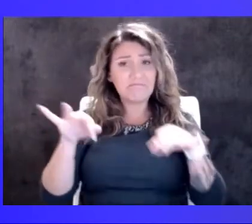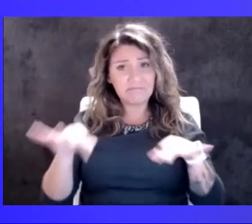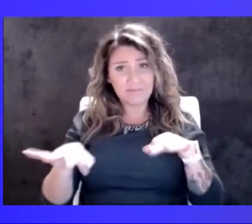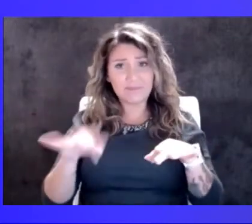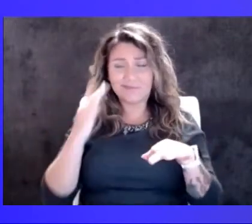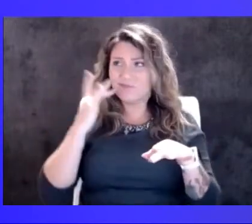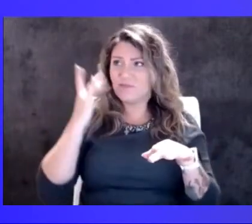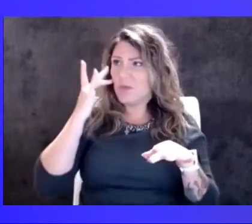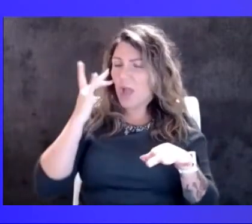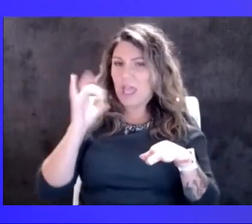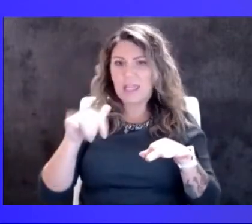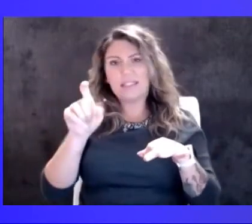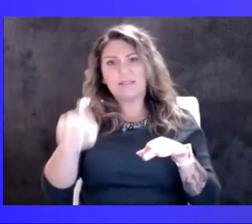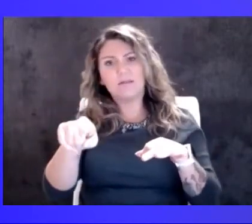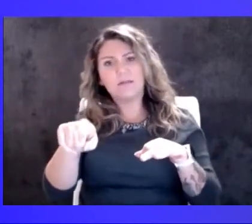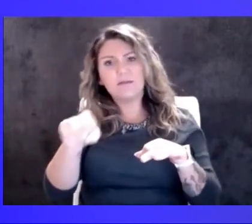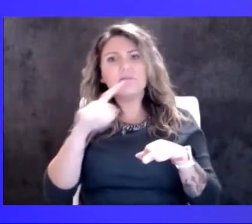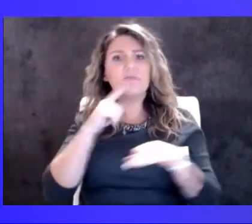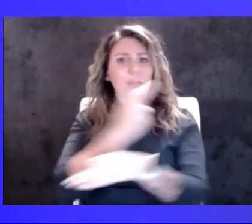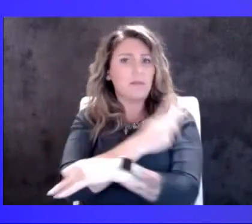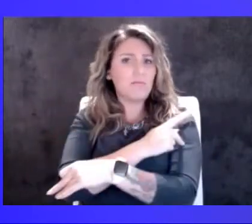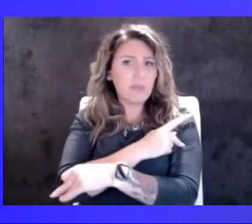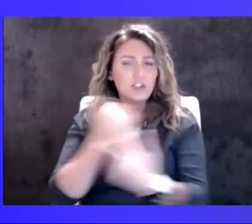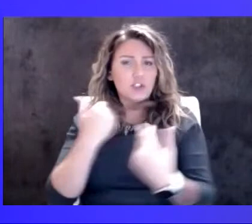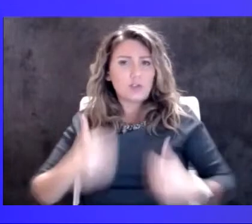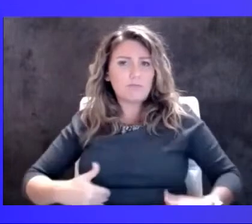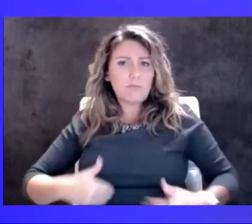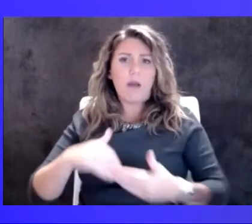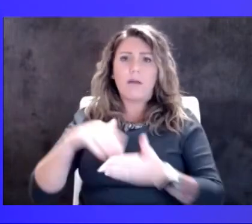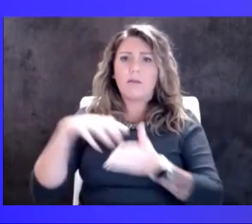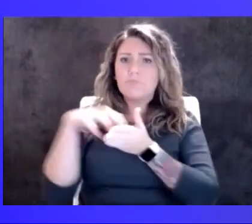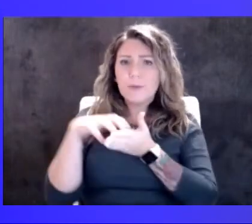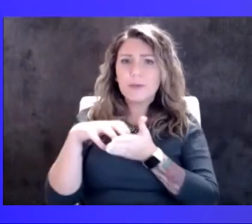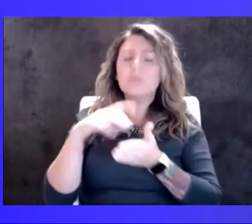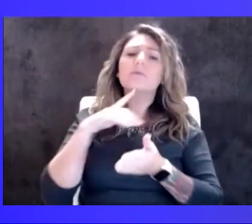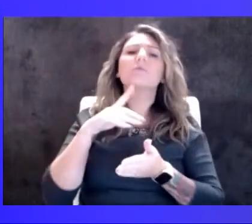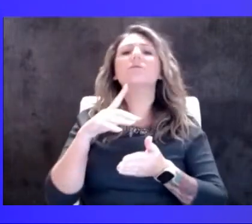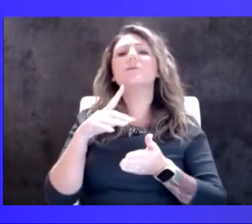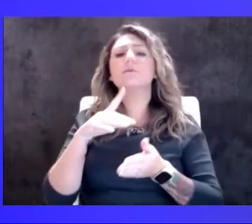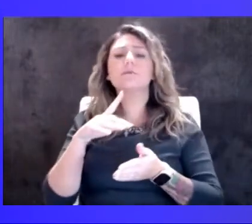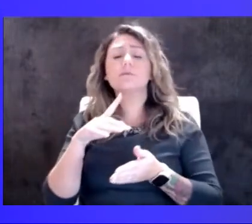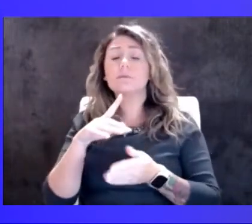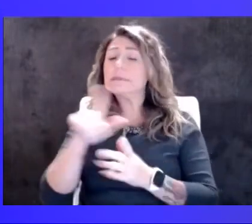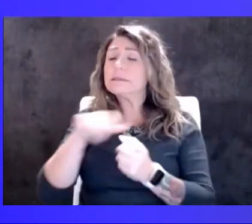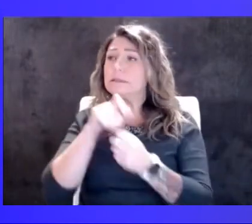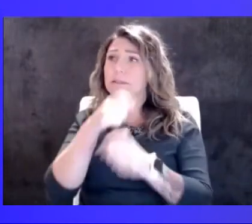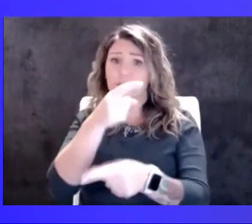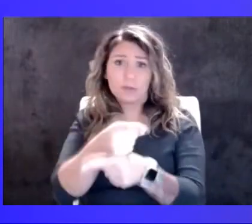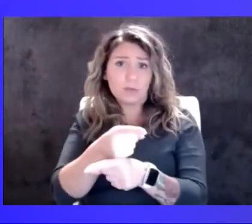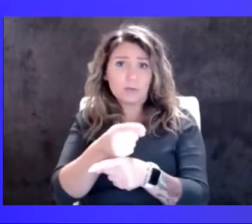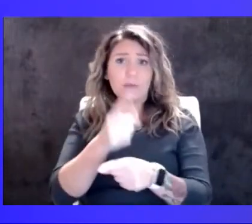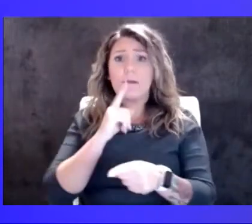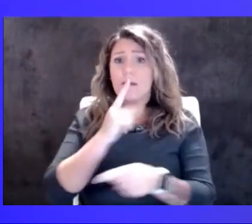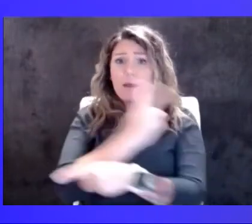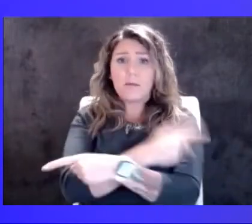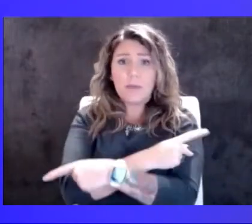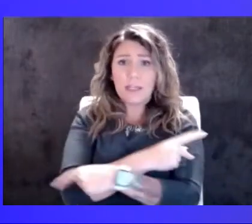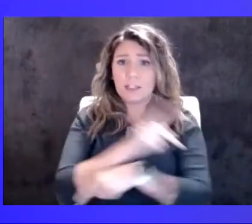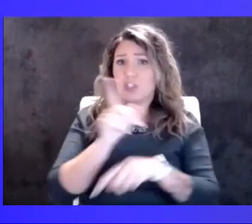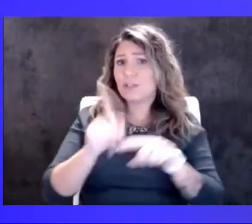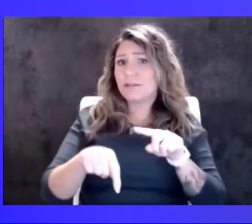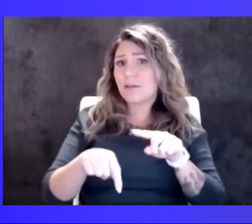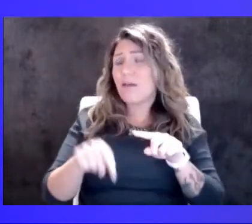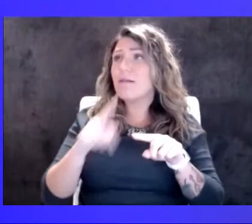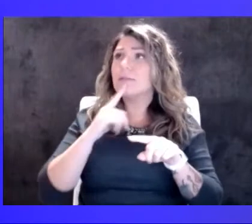is needed for patients that are immunocompromised. You're exactly correct that in patients that aren't able to mount what we would